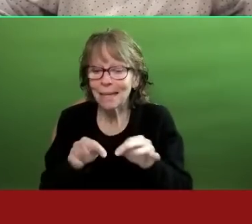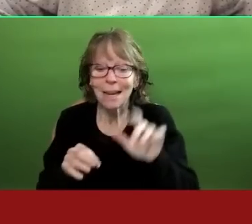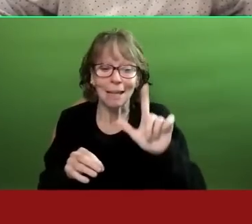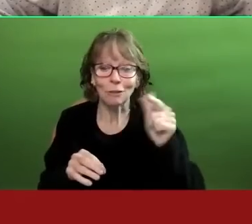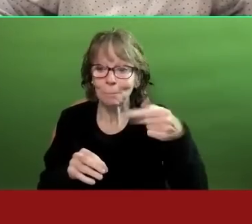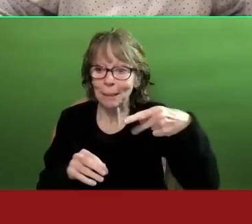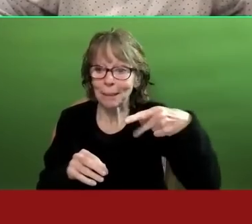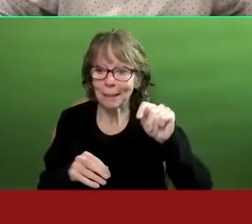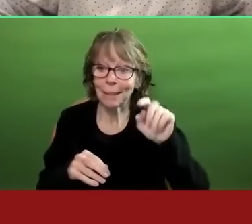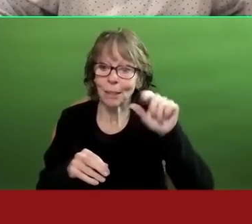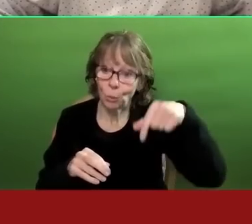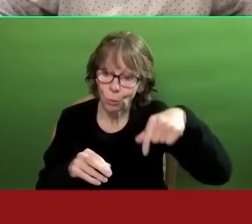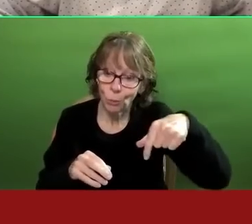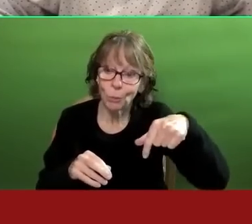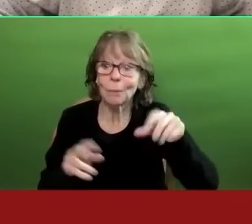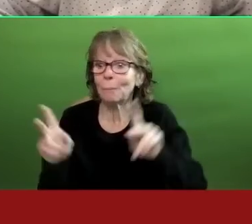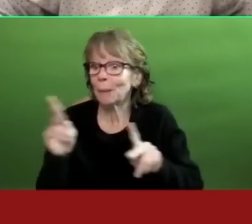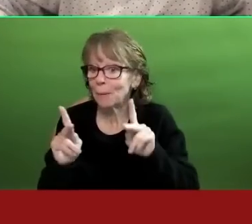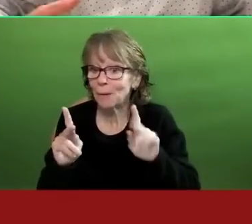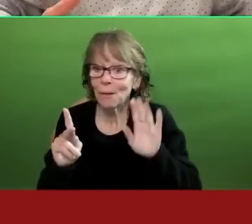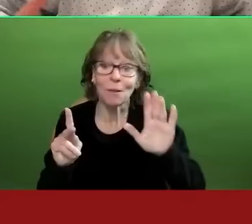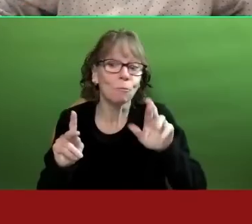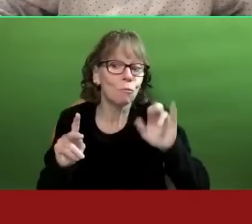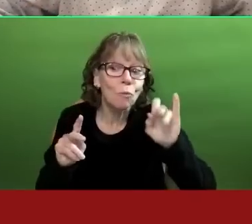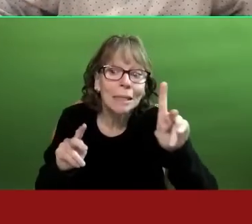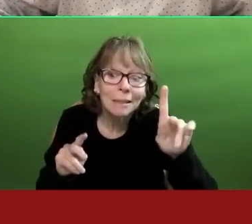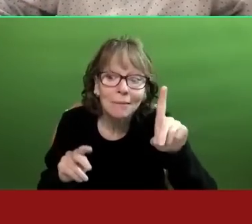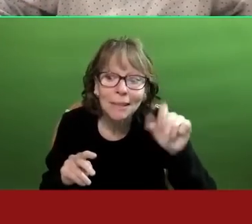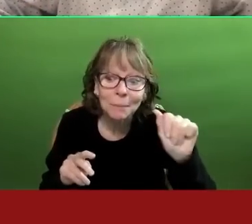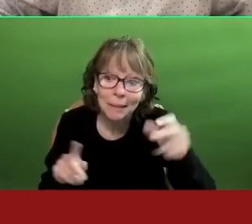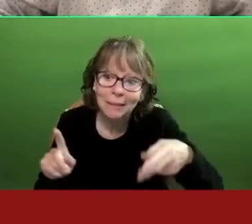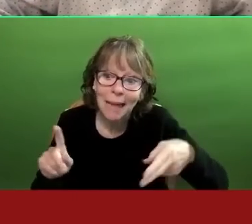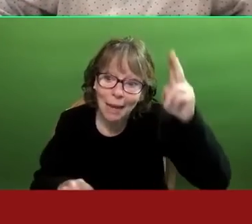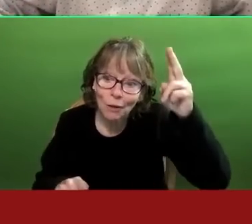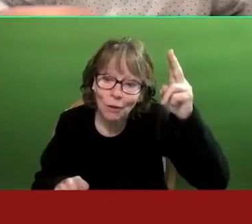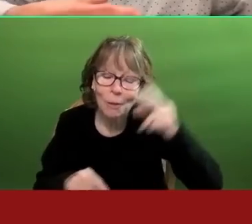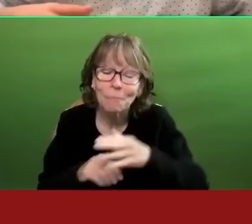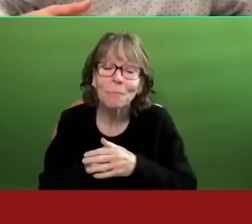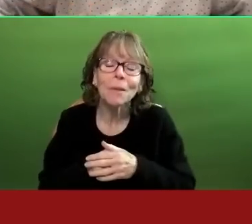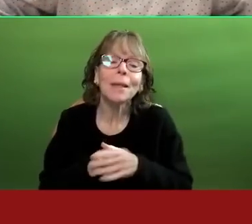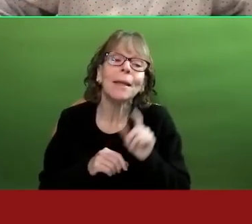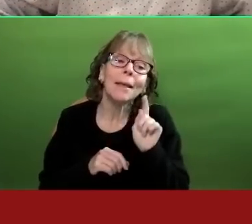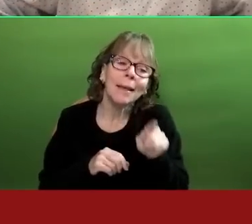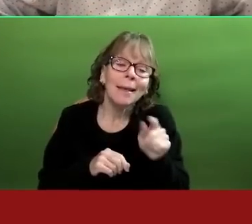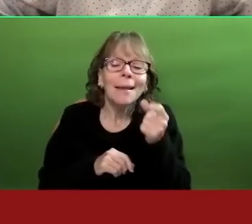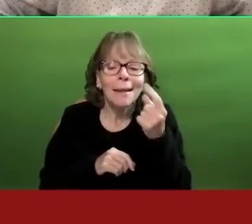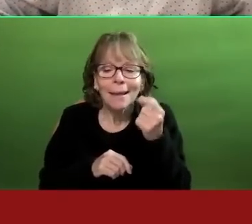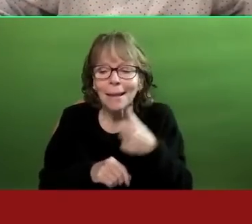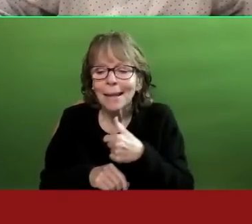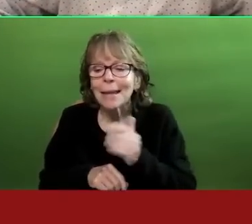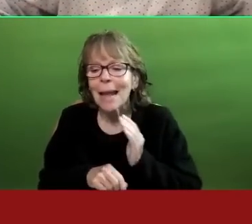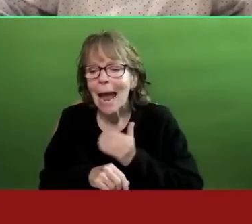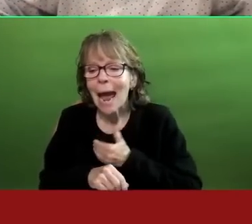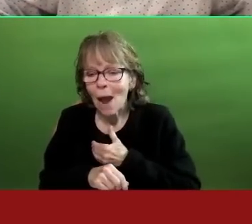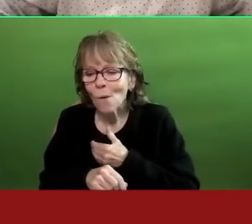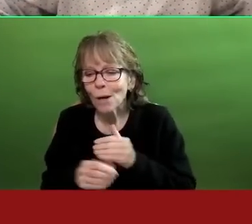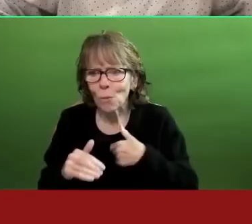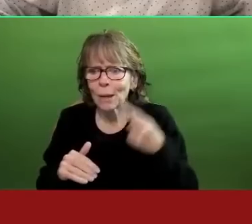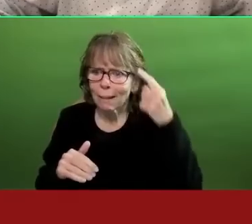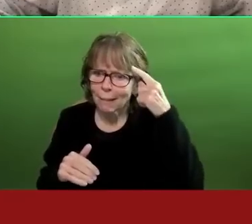higher rates of disability. As a sociologist, I would argue that some of this is because within our community, we take disability